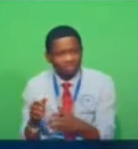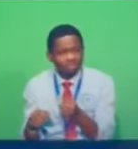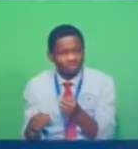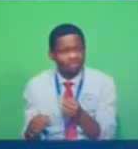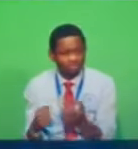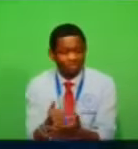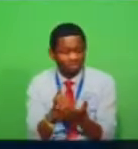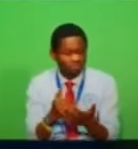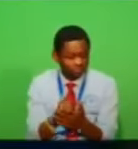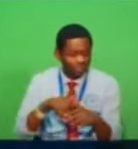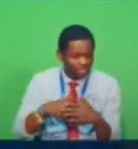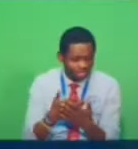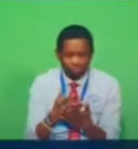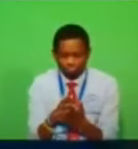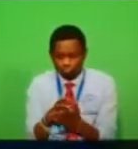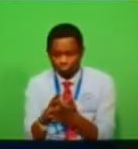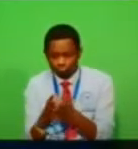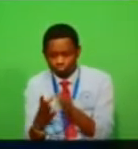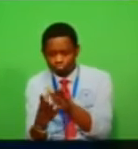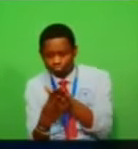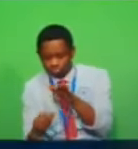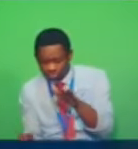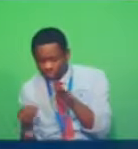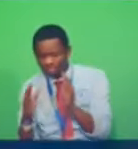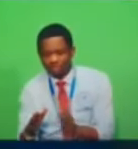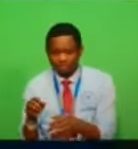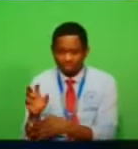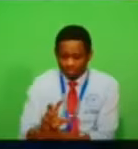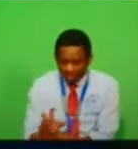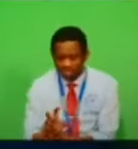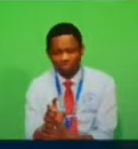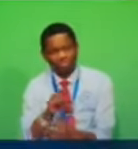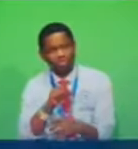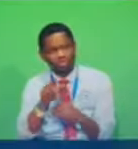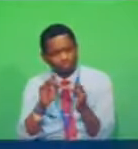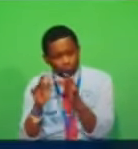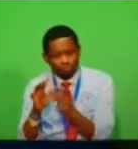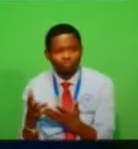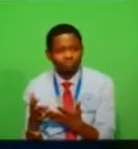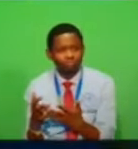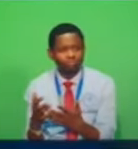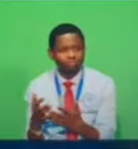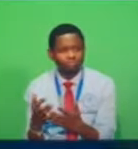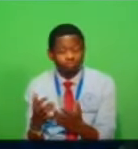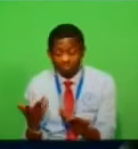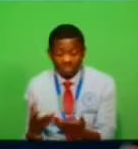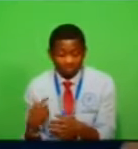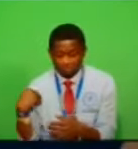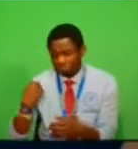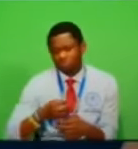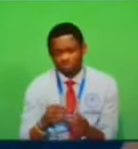them to adapt to how to use a printer, how to use a mouse, how to click on the internet. And so I volunteered for it without any knowledge